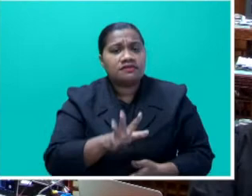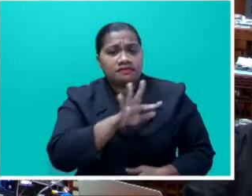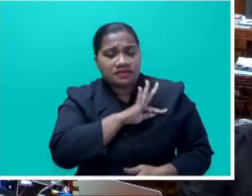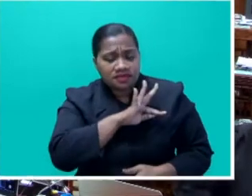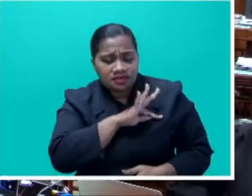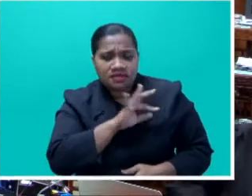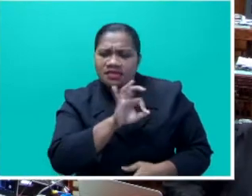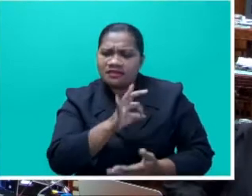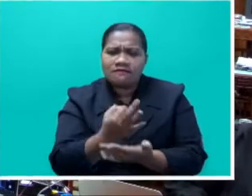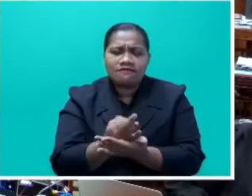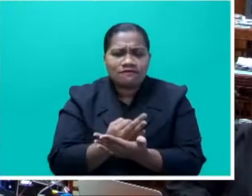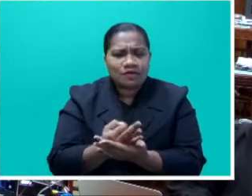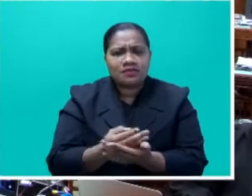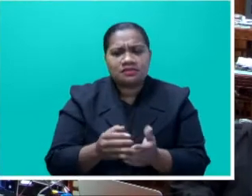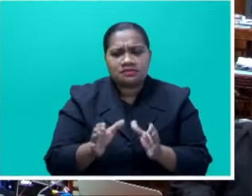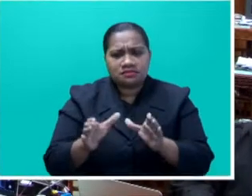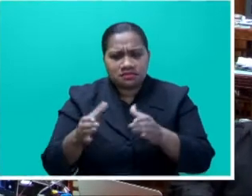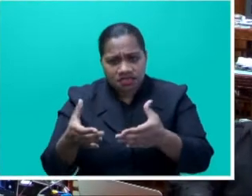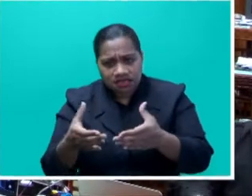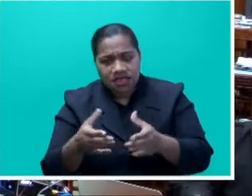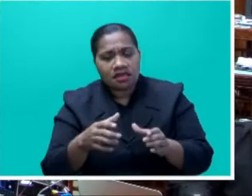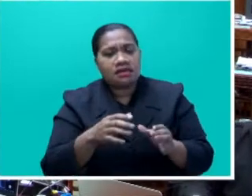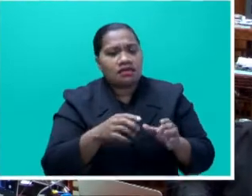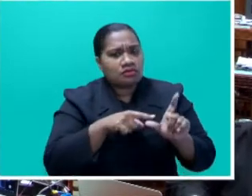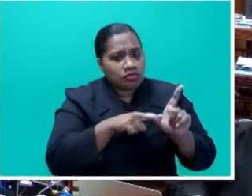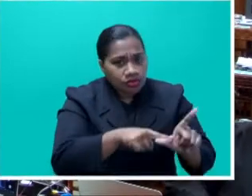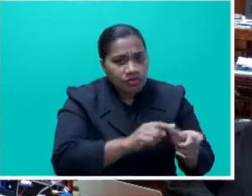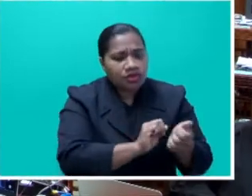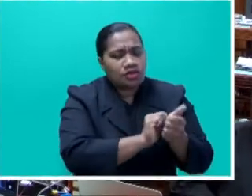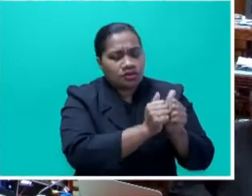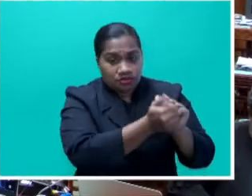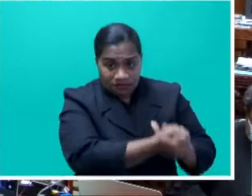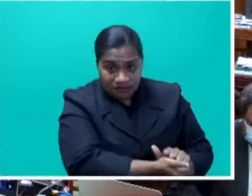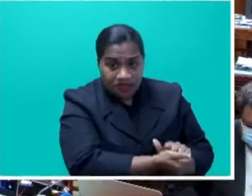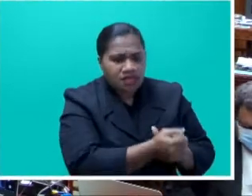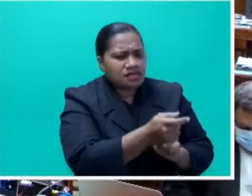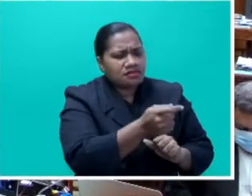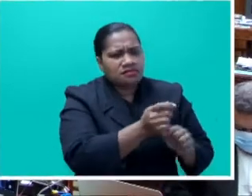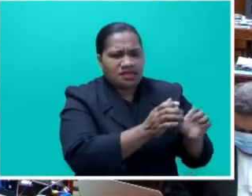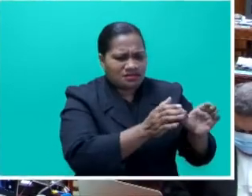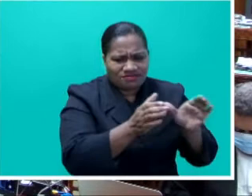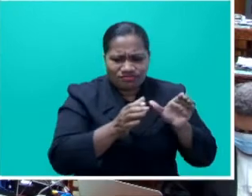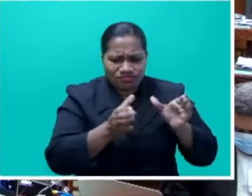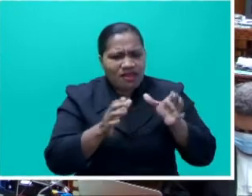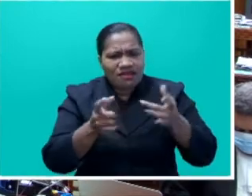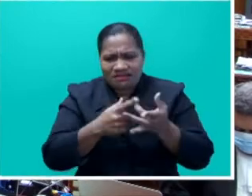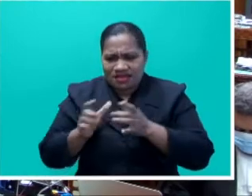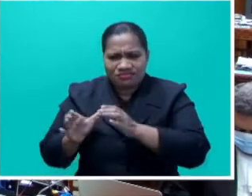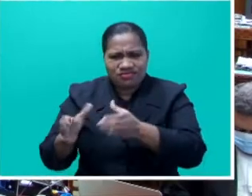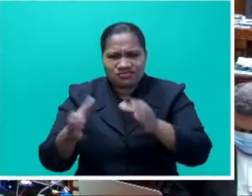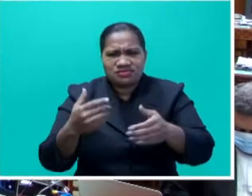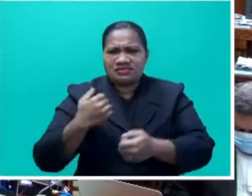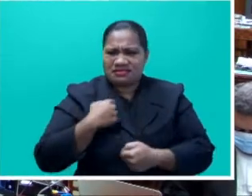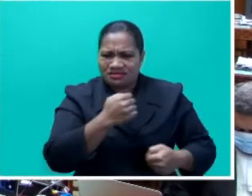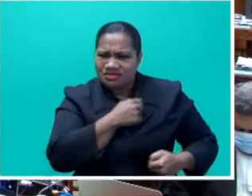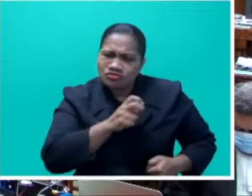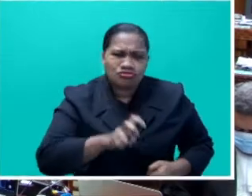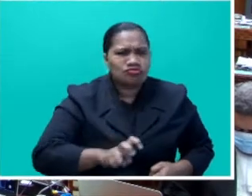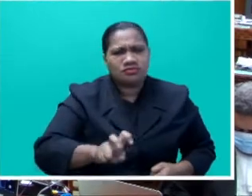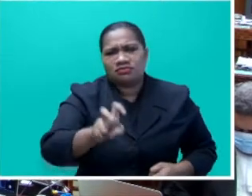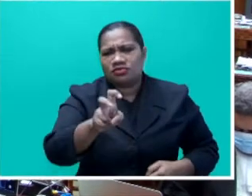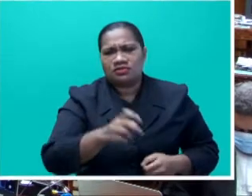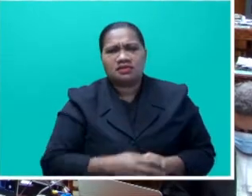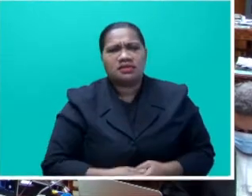sector, special sessions with youth, sports and recreation, clubs and spaces, military, transport and infrastructure,